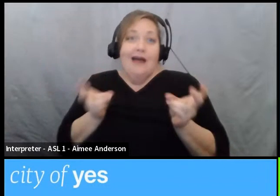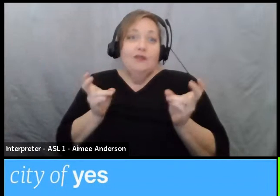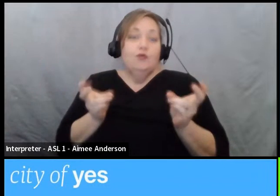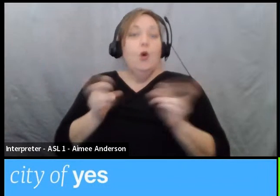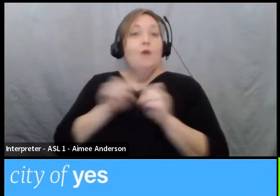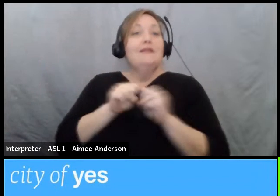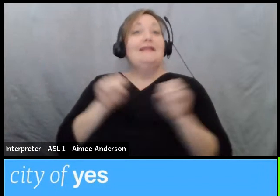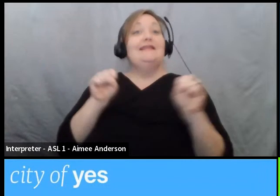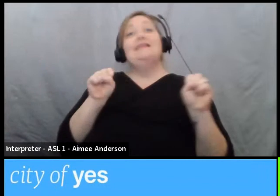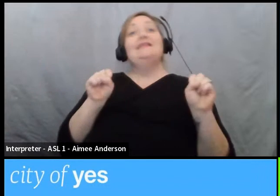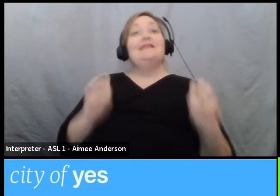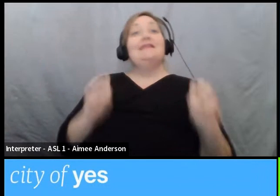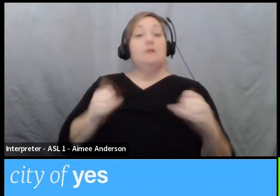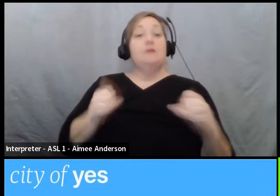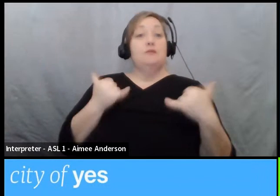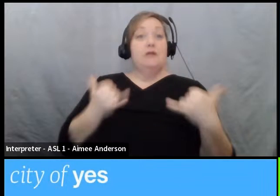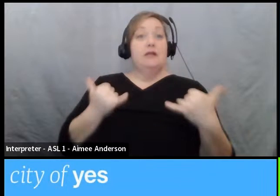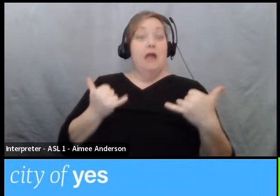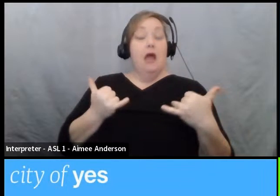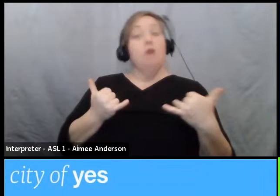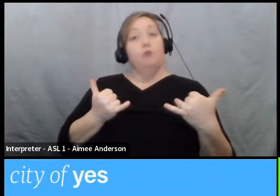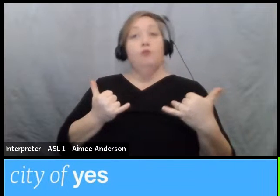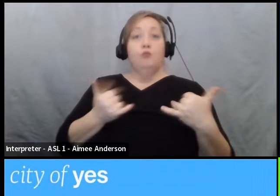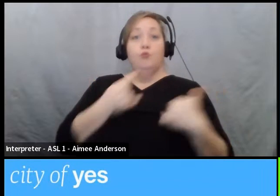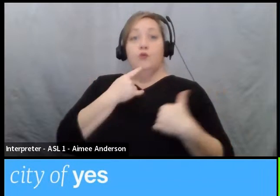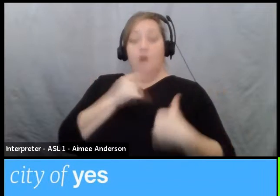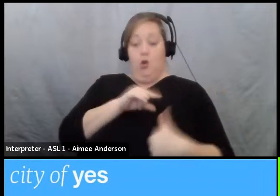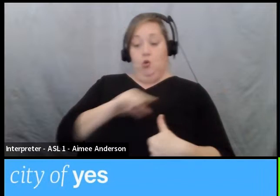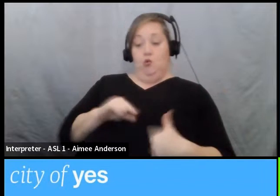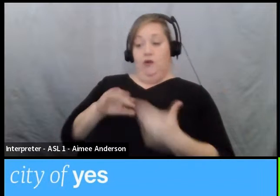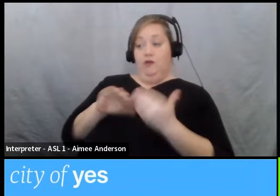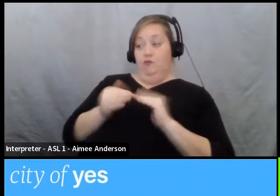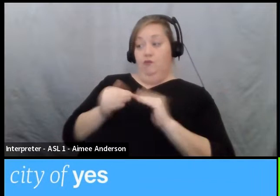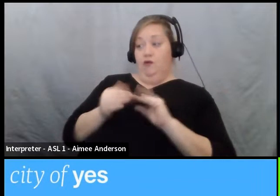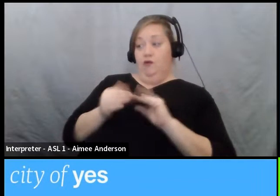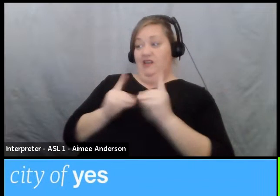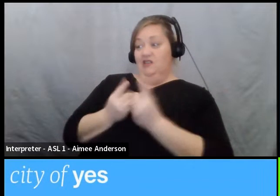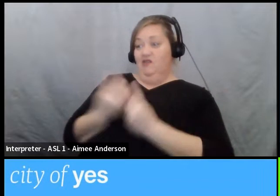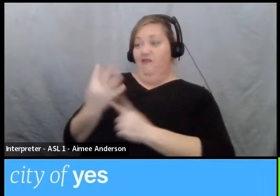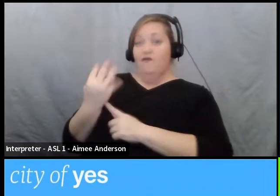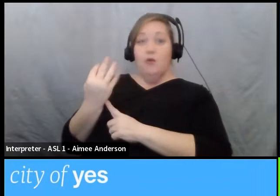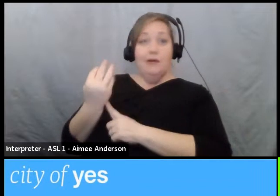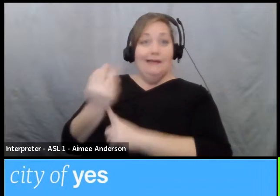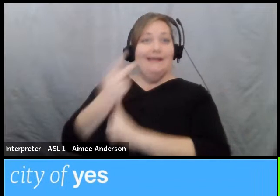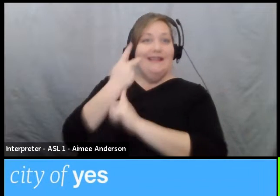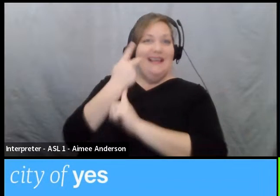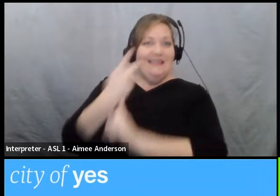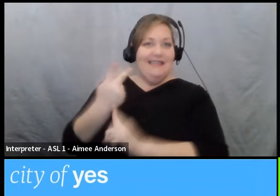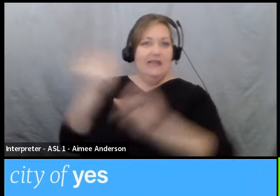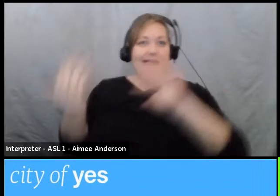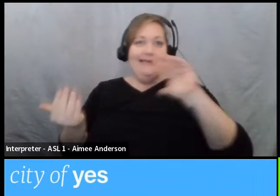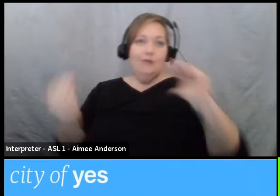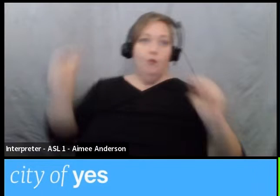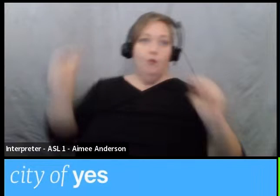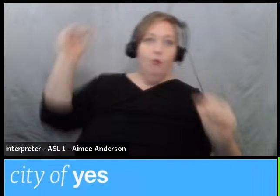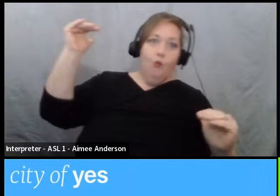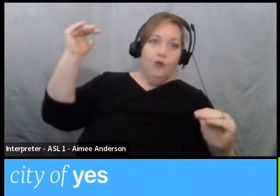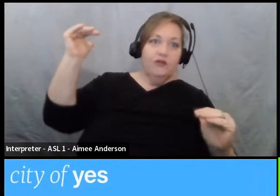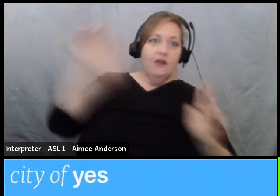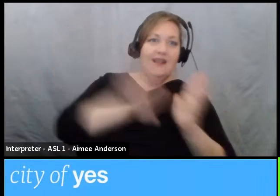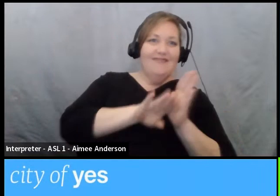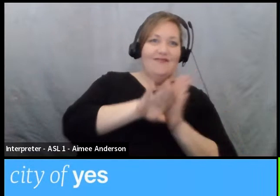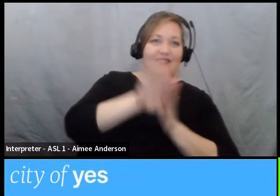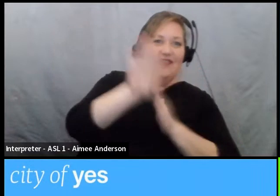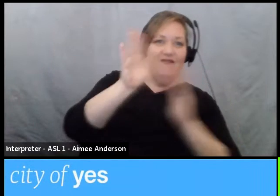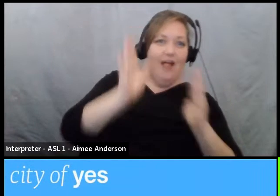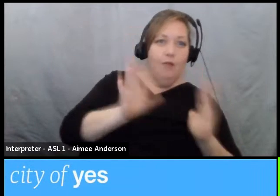system as it exists today, I would say that Queens Community District 14 has seen a disproportionate share of development.